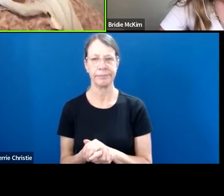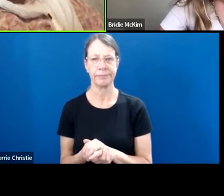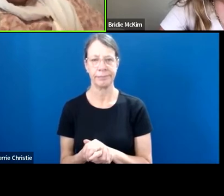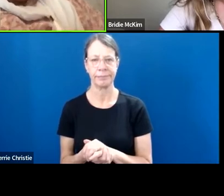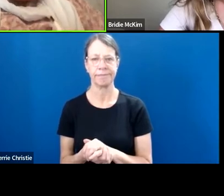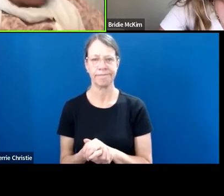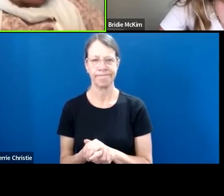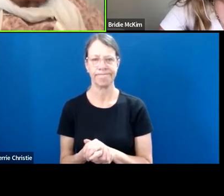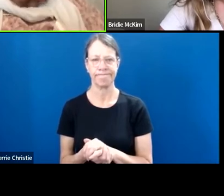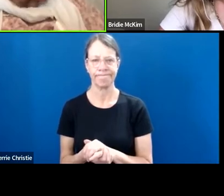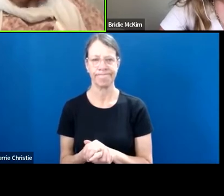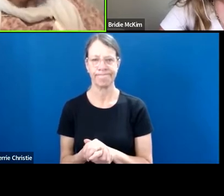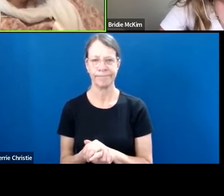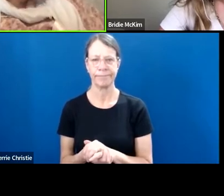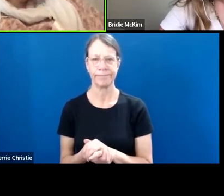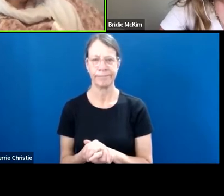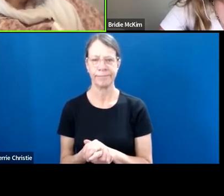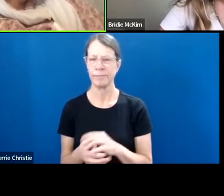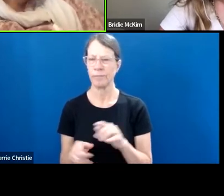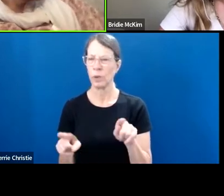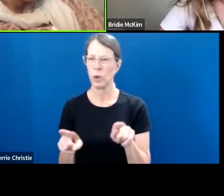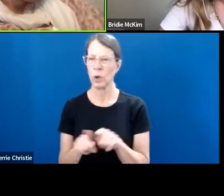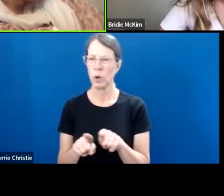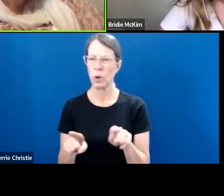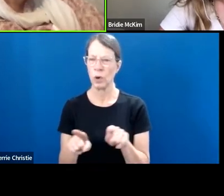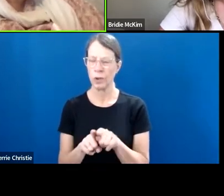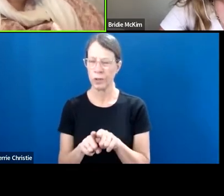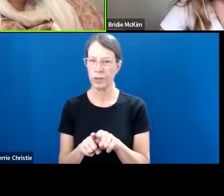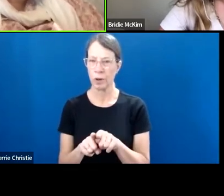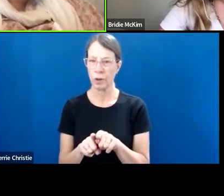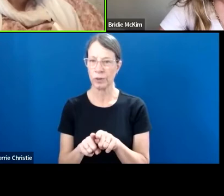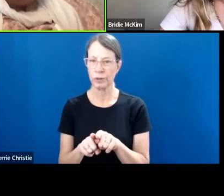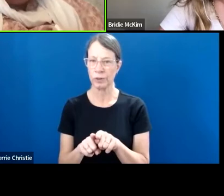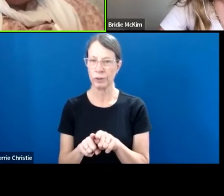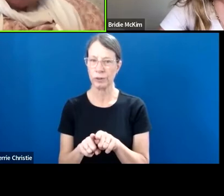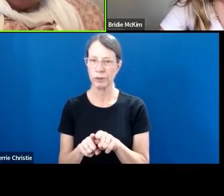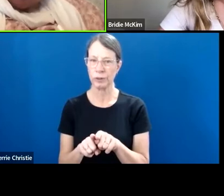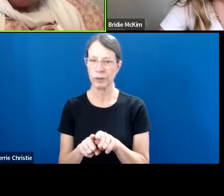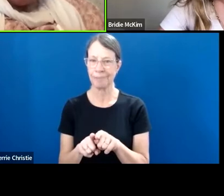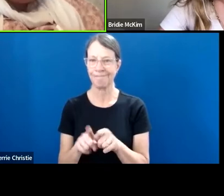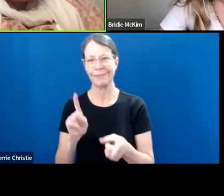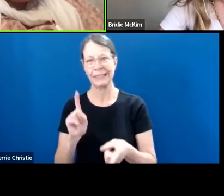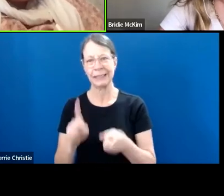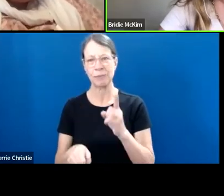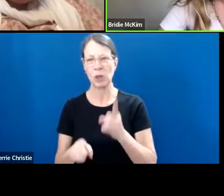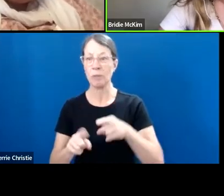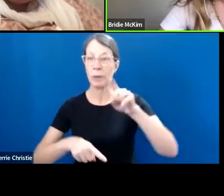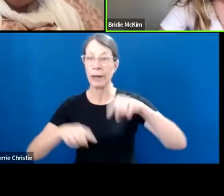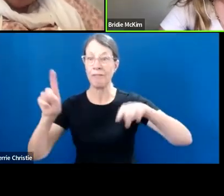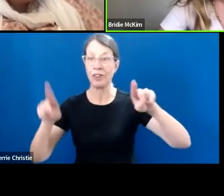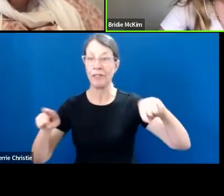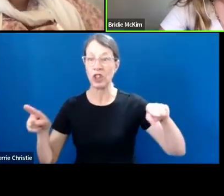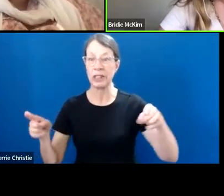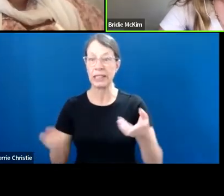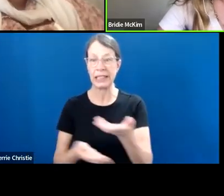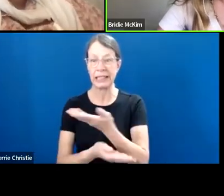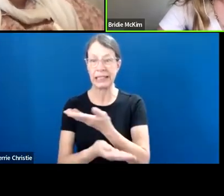a lot of these diversity discussions can often be very polarizing. Yeah. In